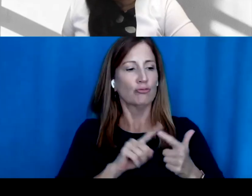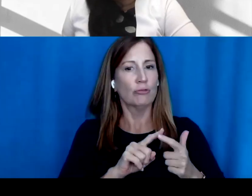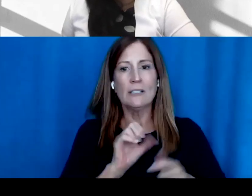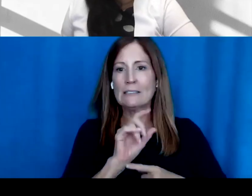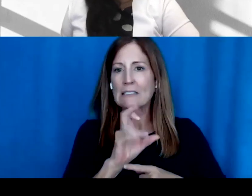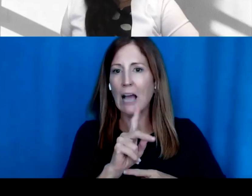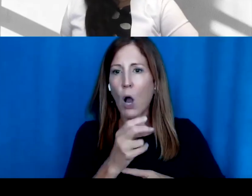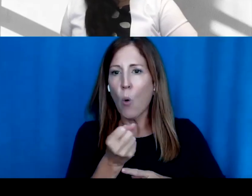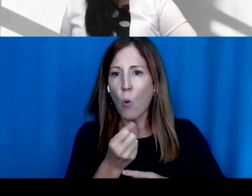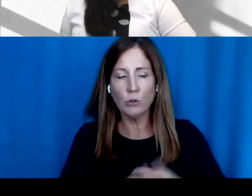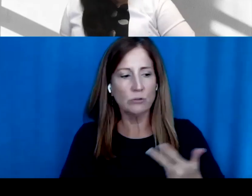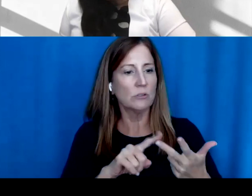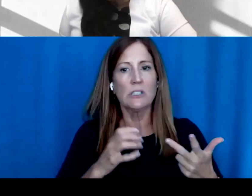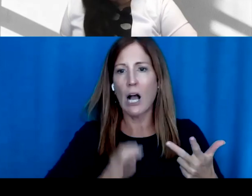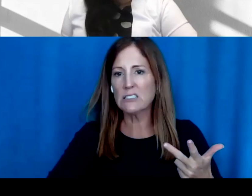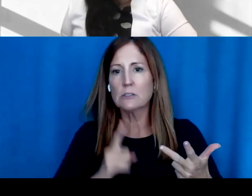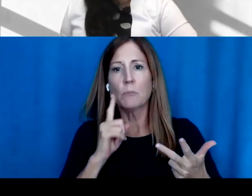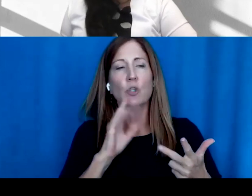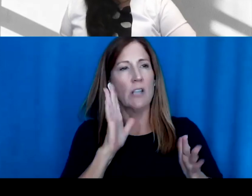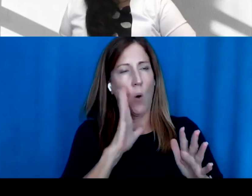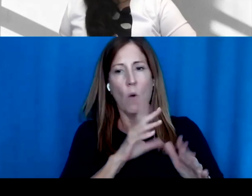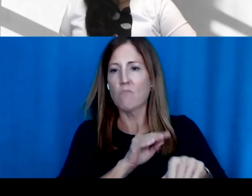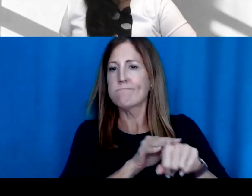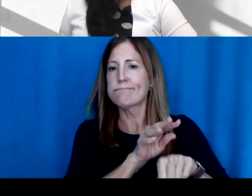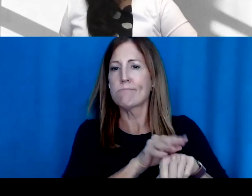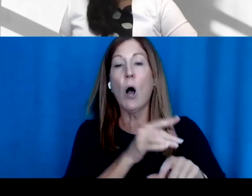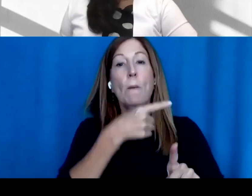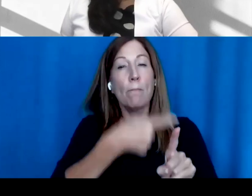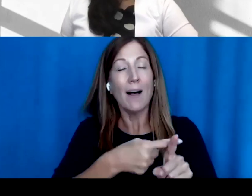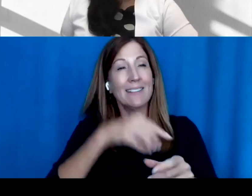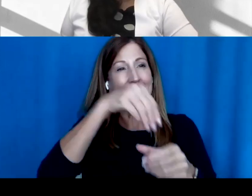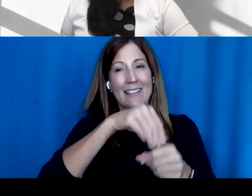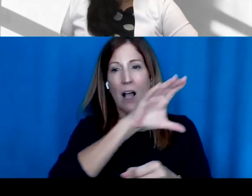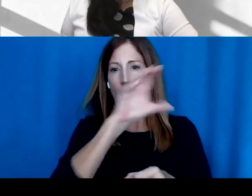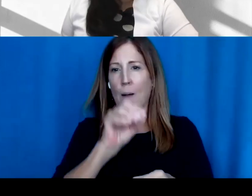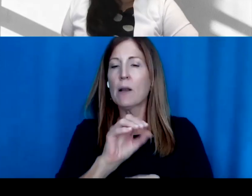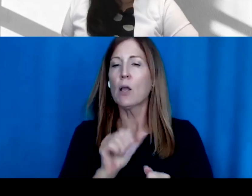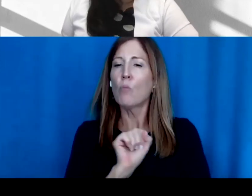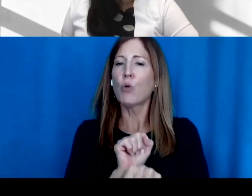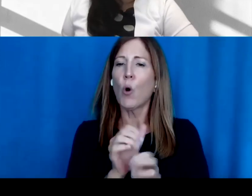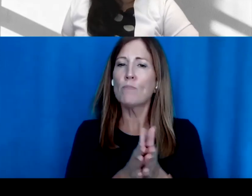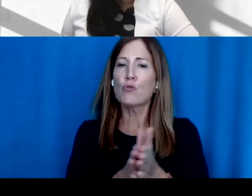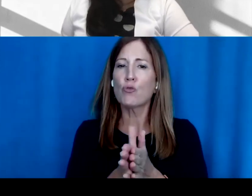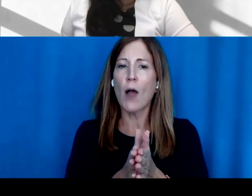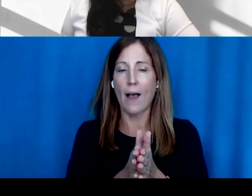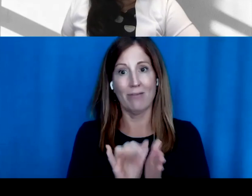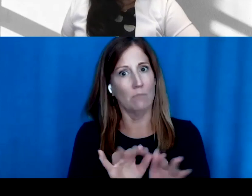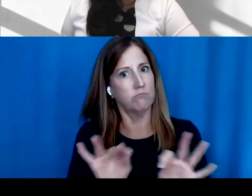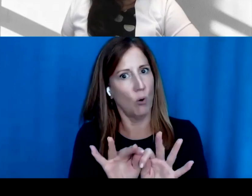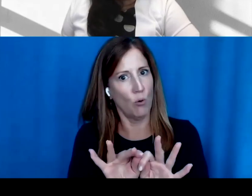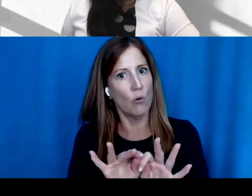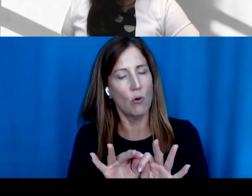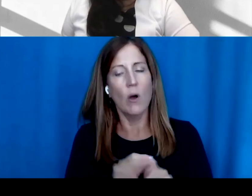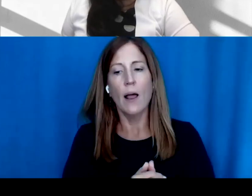customers, all of those things, not to mention employee morale, right? Employee morale is bad. So those are all things.